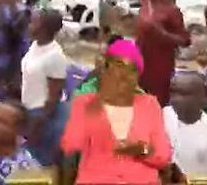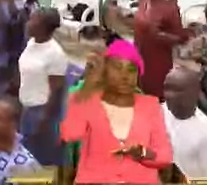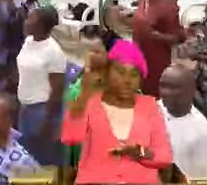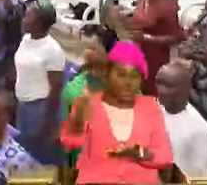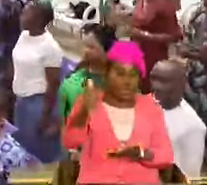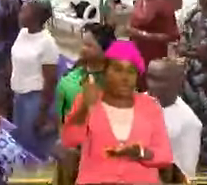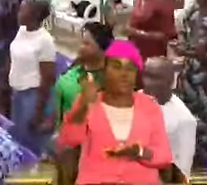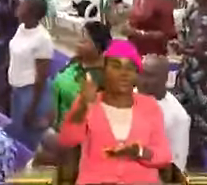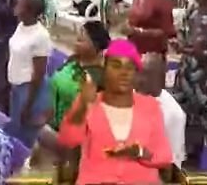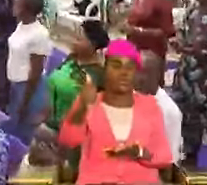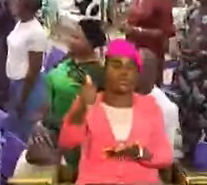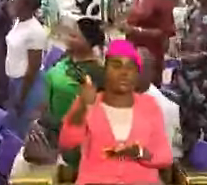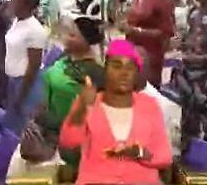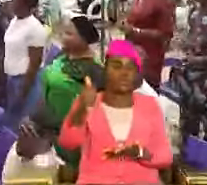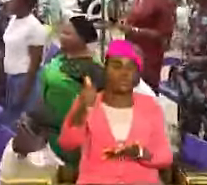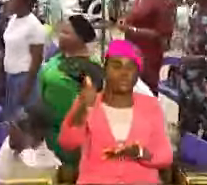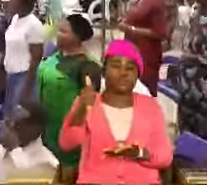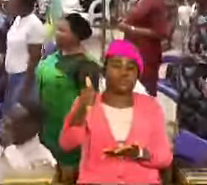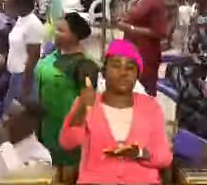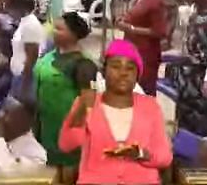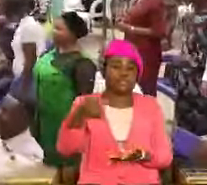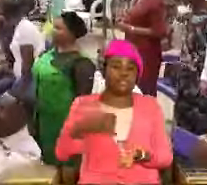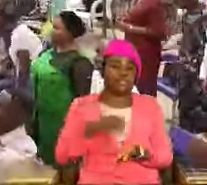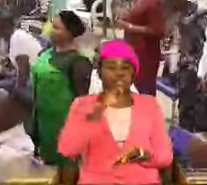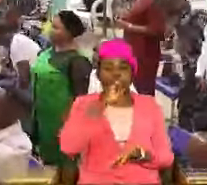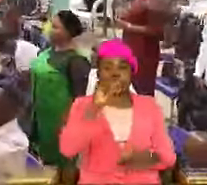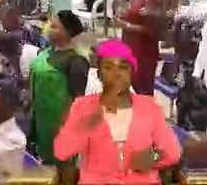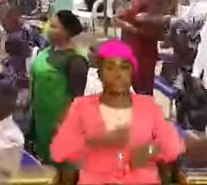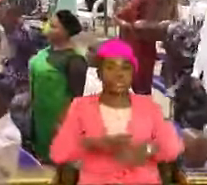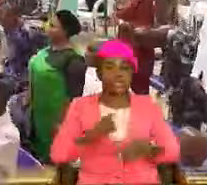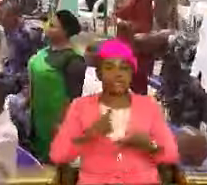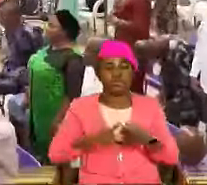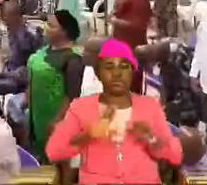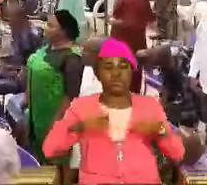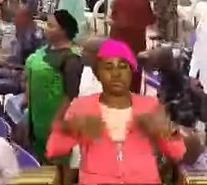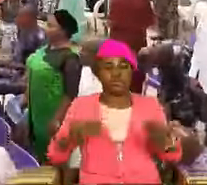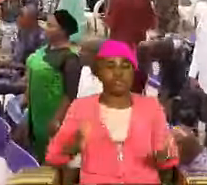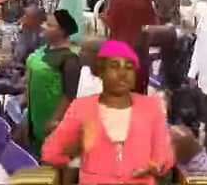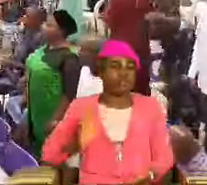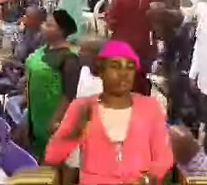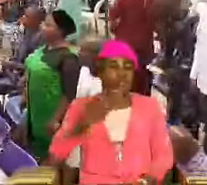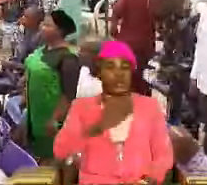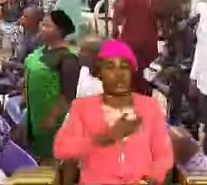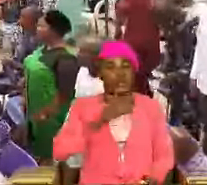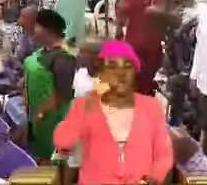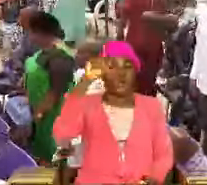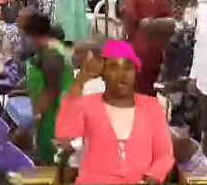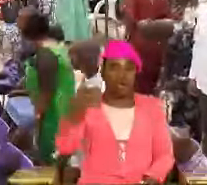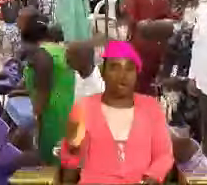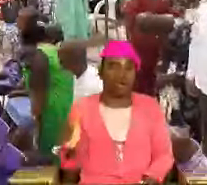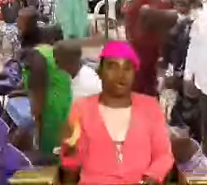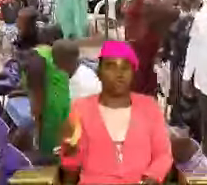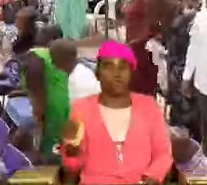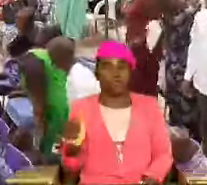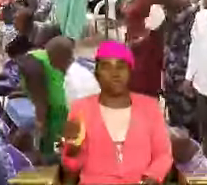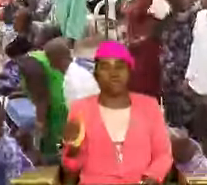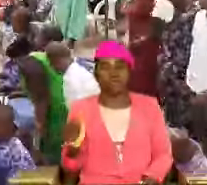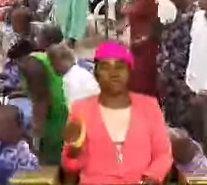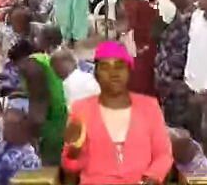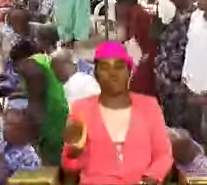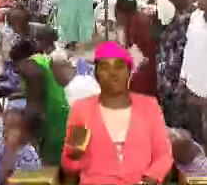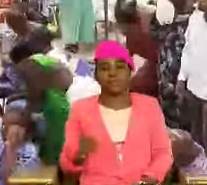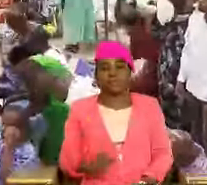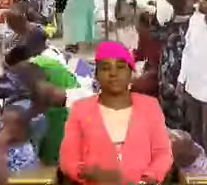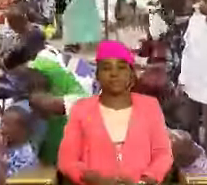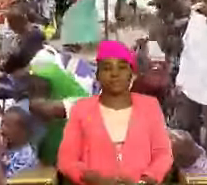louder it's time to give our offering tith to the